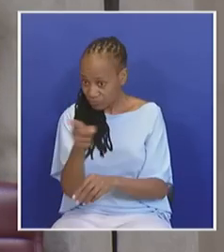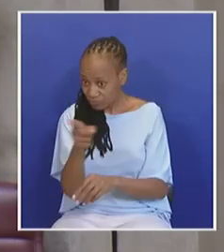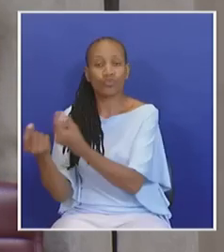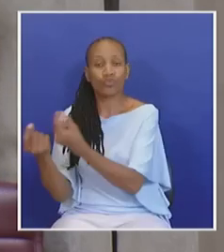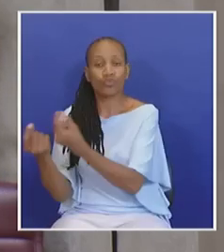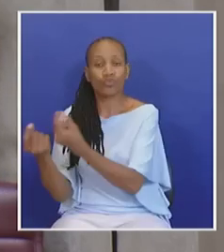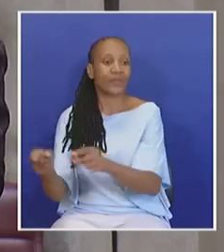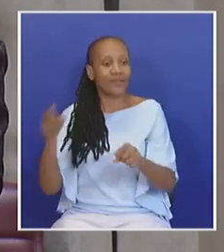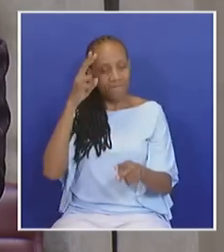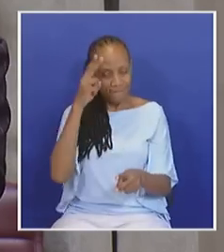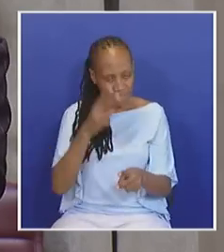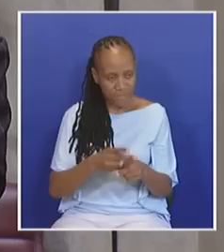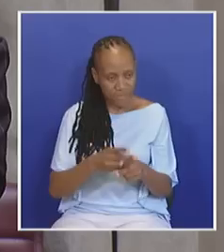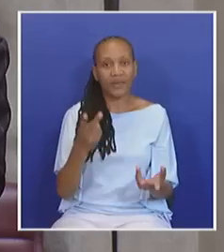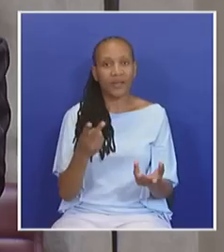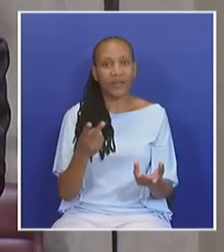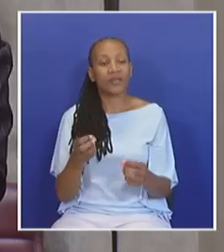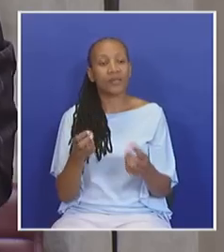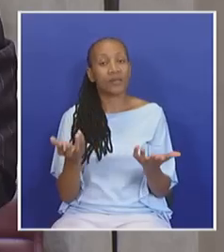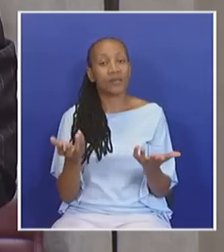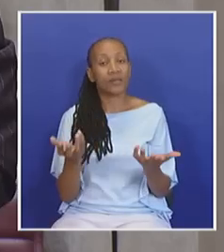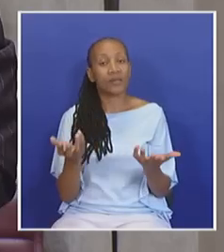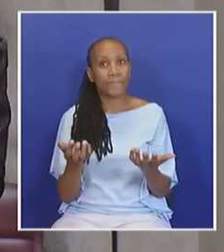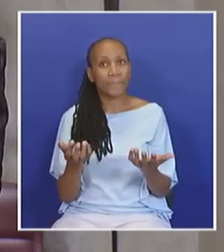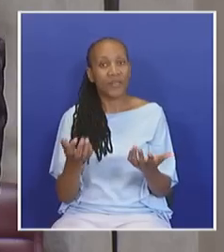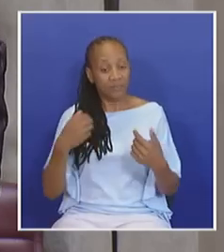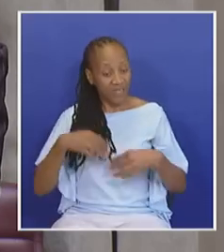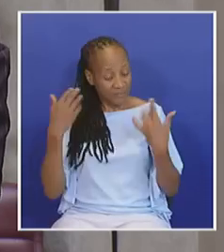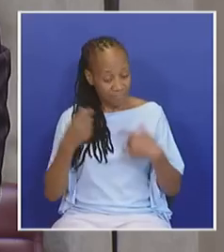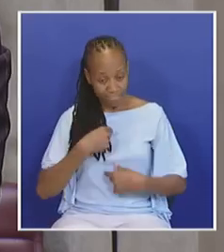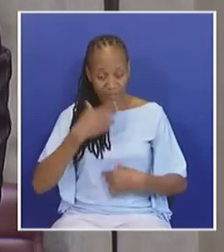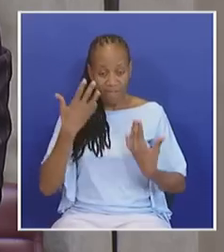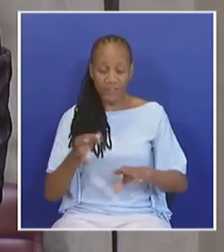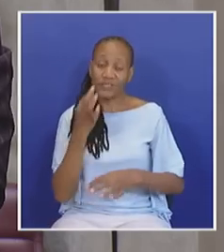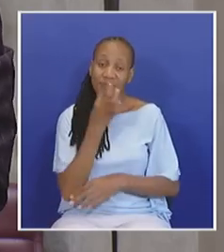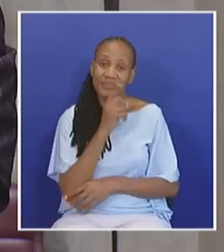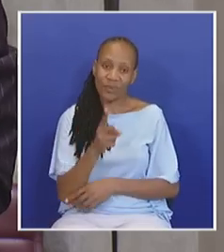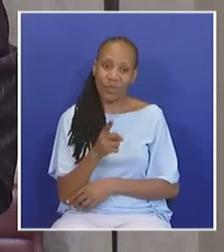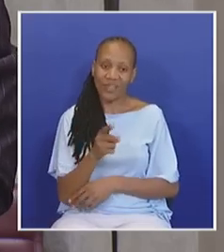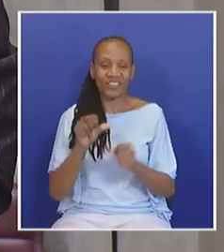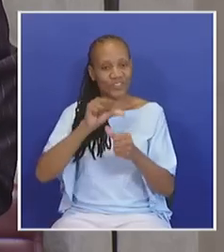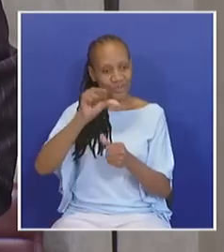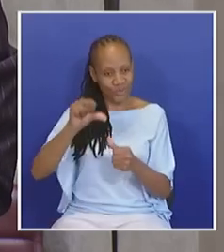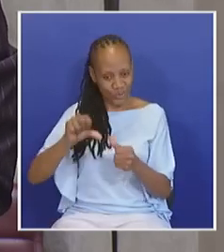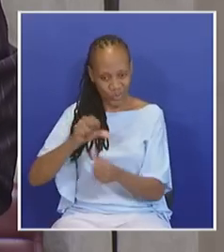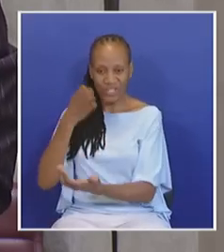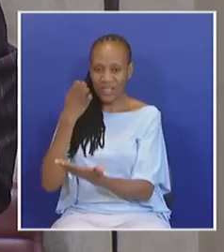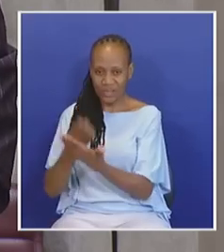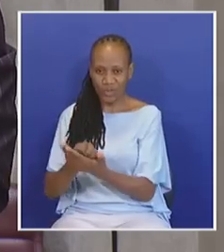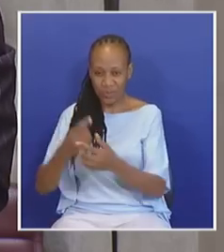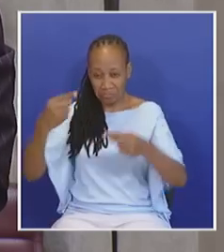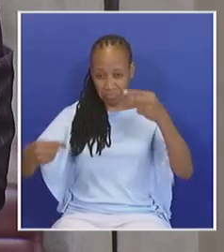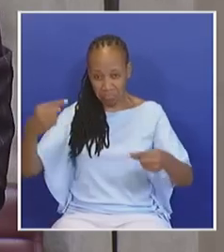Ultimately, with respect to racist speech, as I have argued already, we must address the social and economic differences,